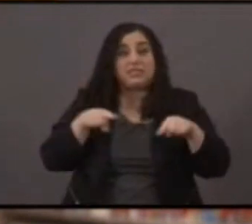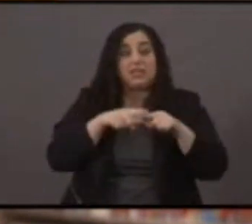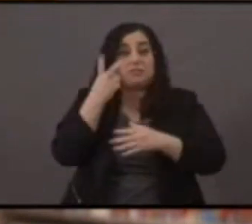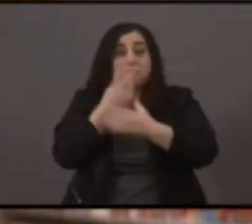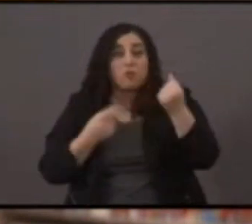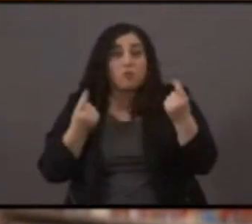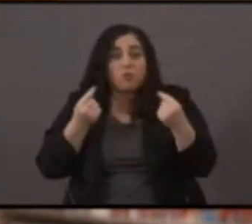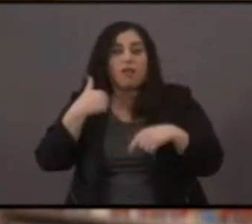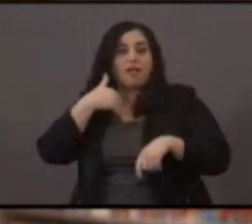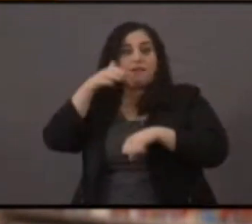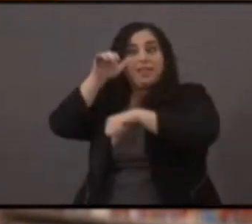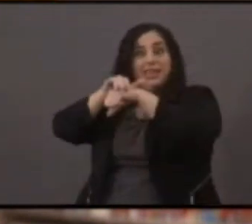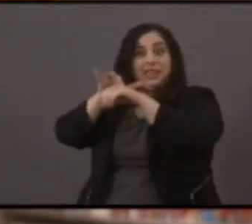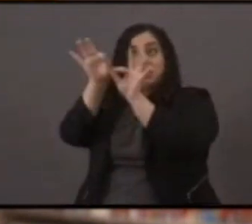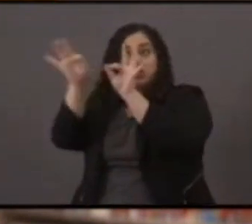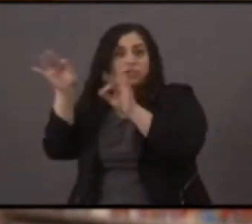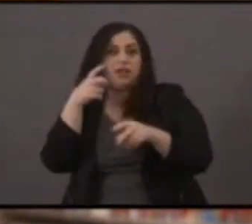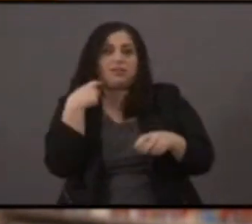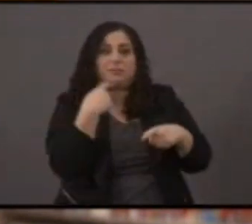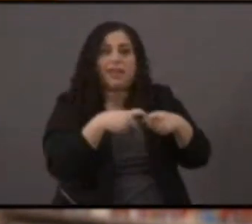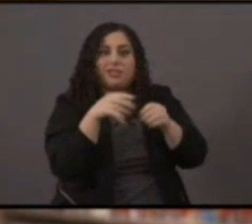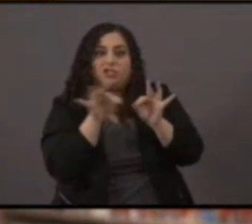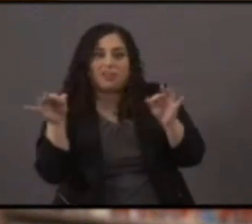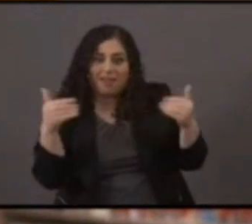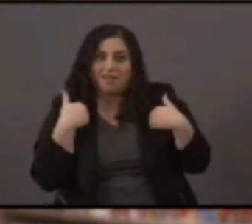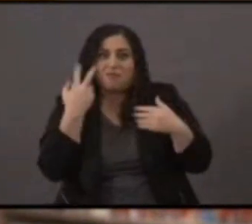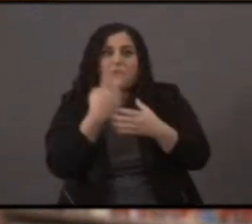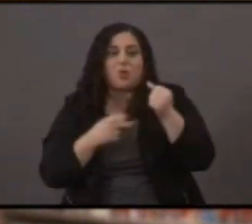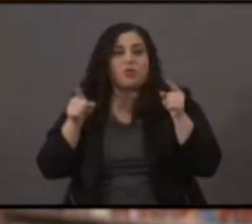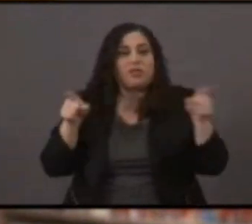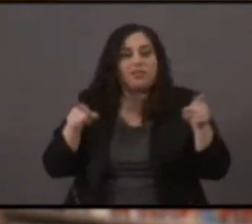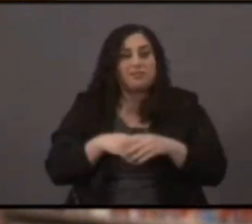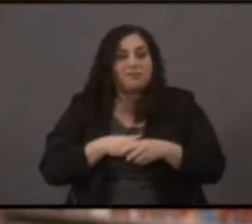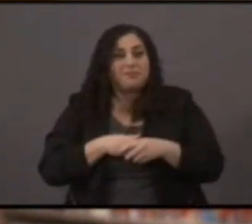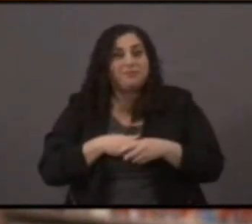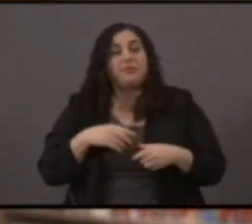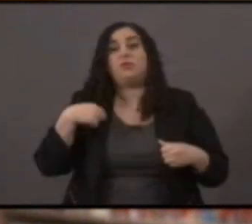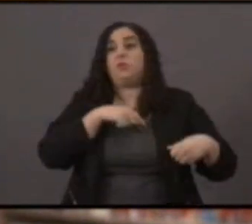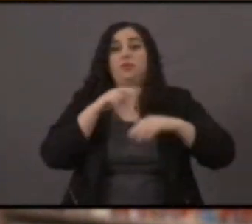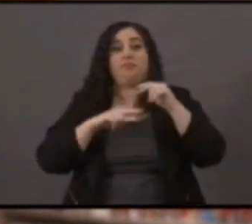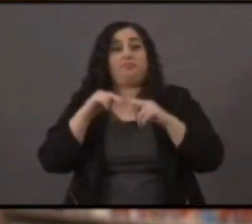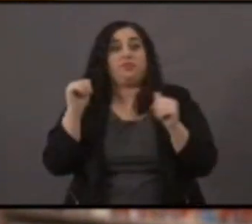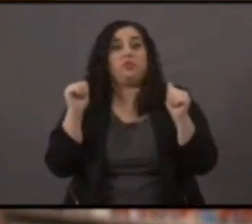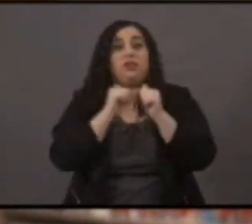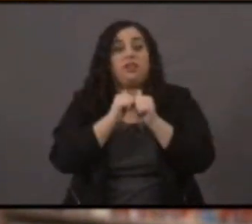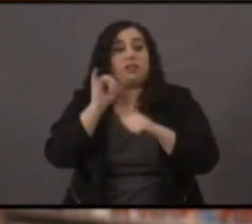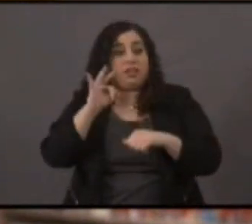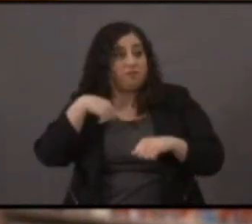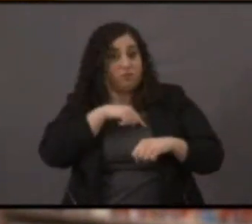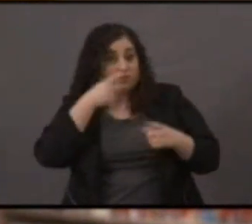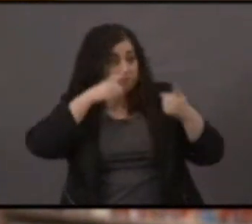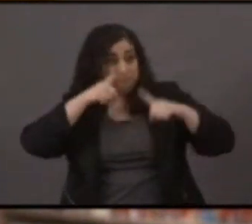Spanish is a testament to what we can build together when we work together. During the